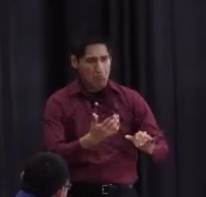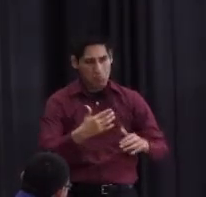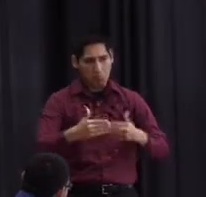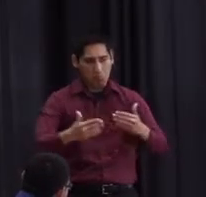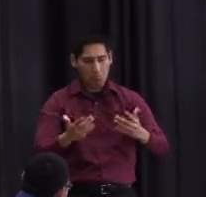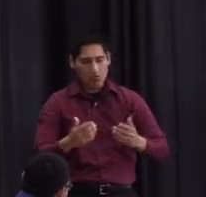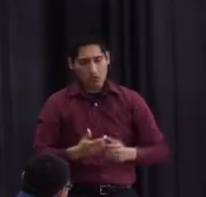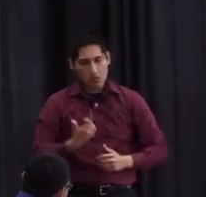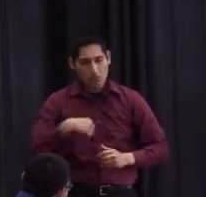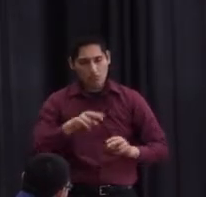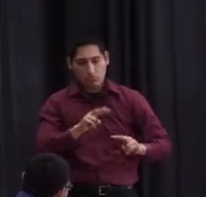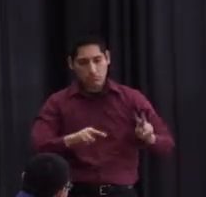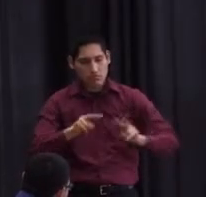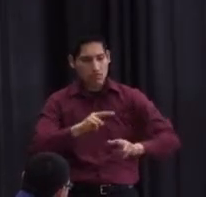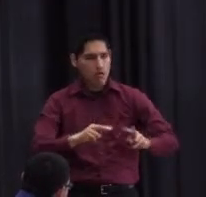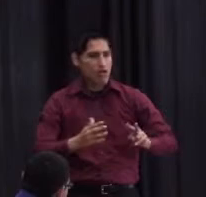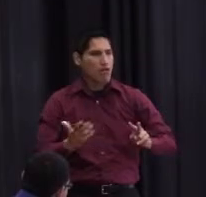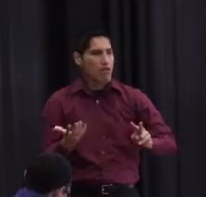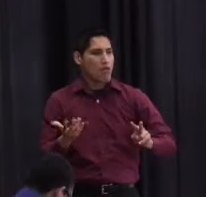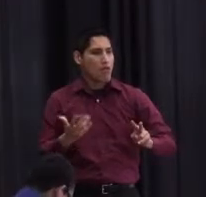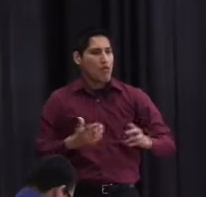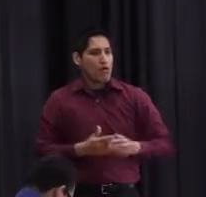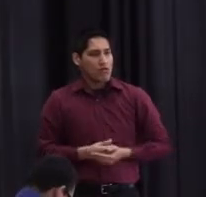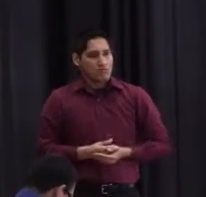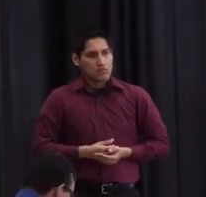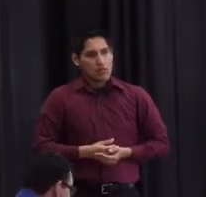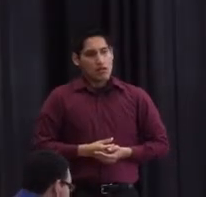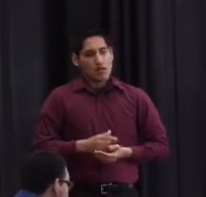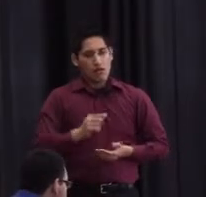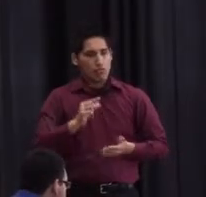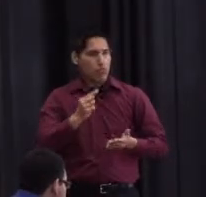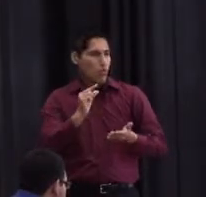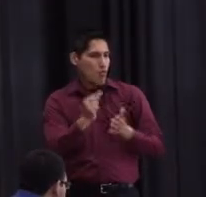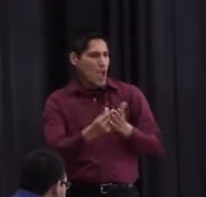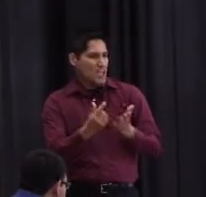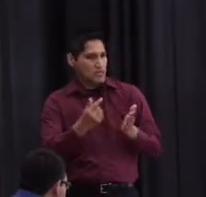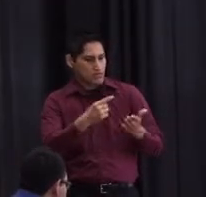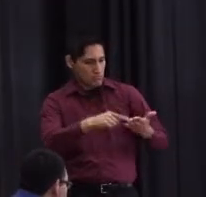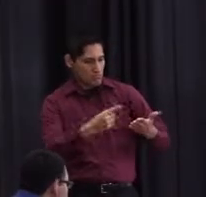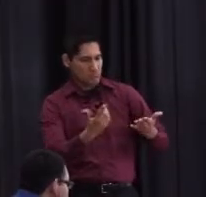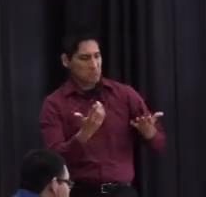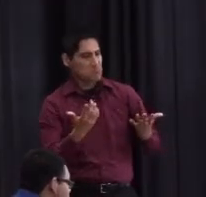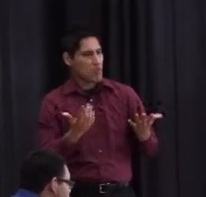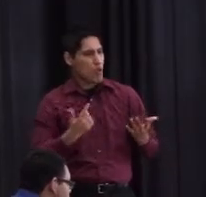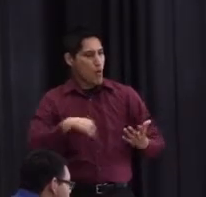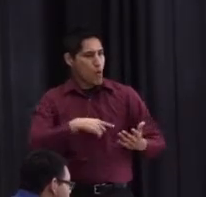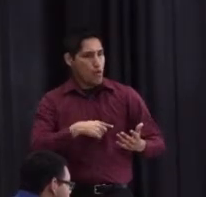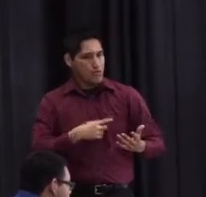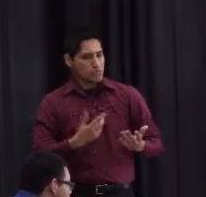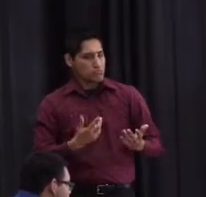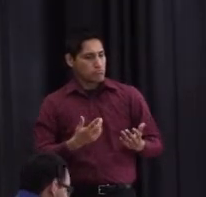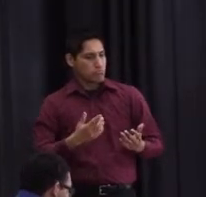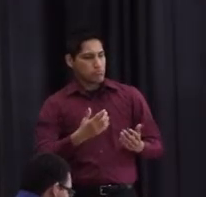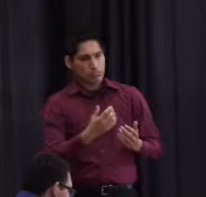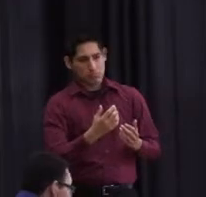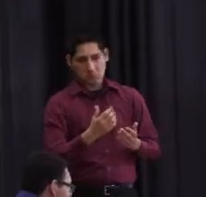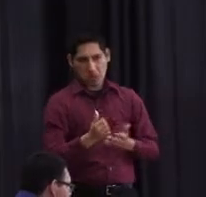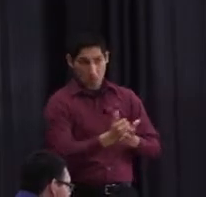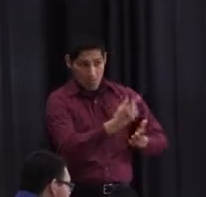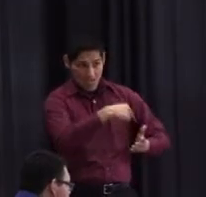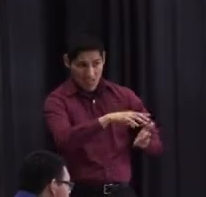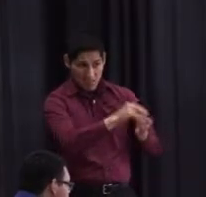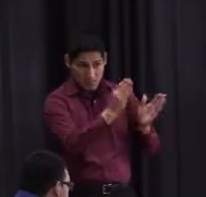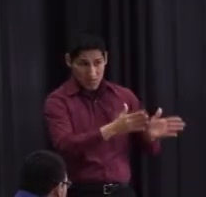then we looked at things like grades and retention, and to make sure we weren't hurting our students. And what we found is that we weren't hurting